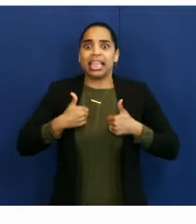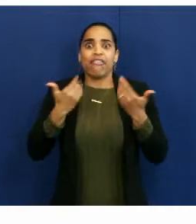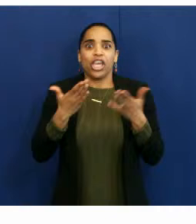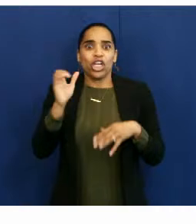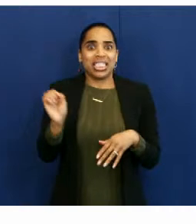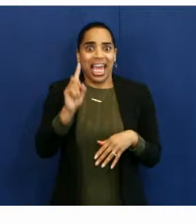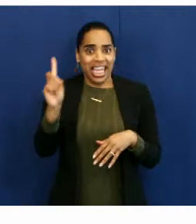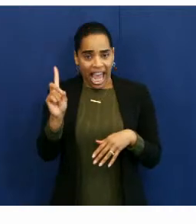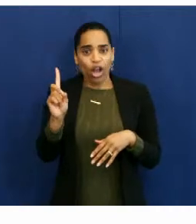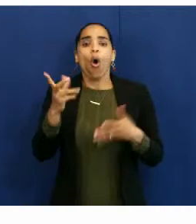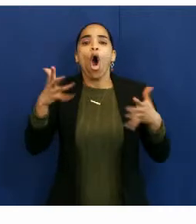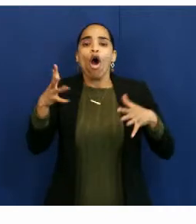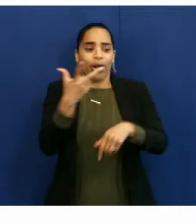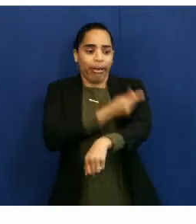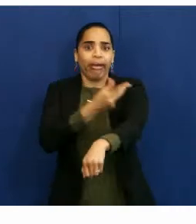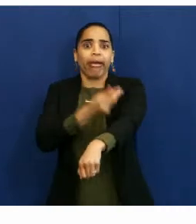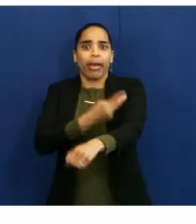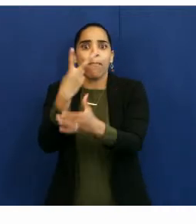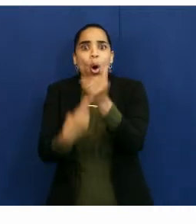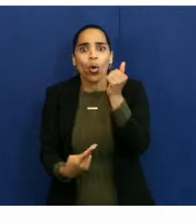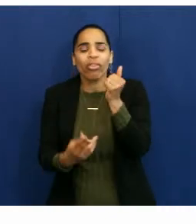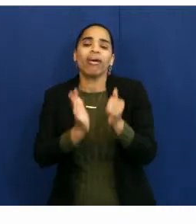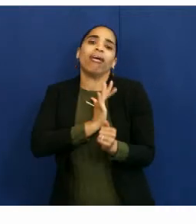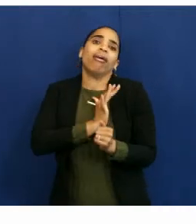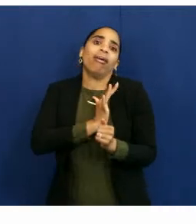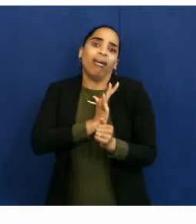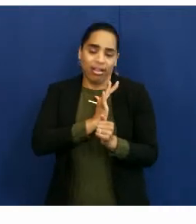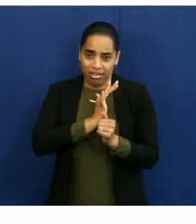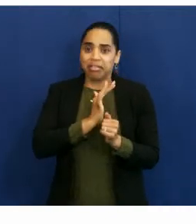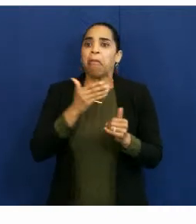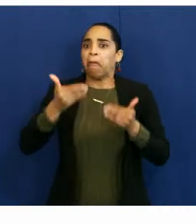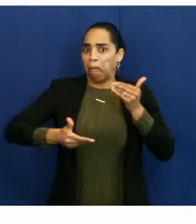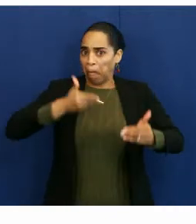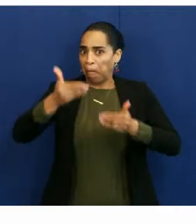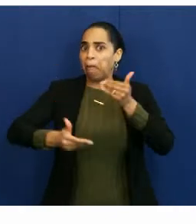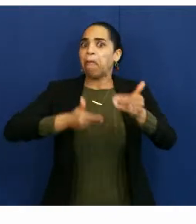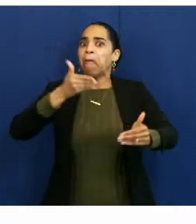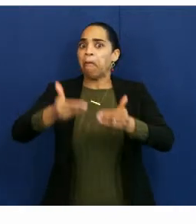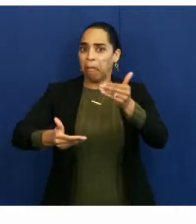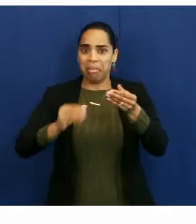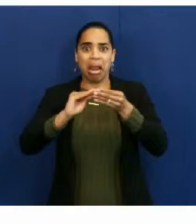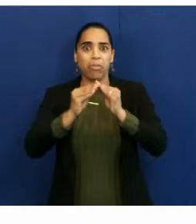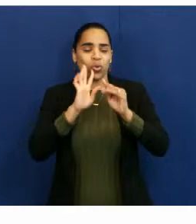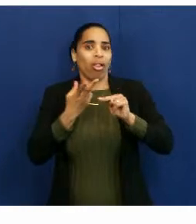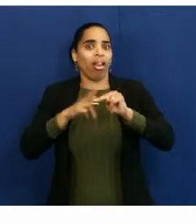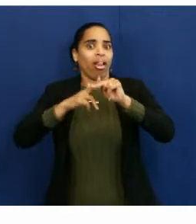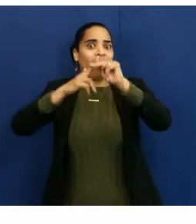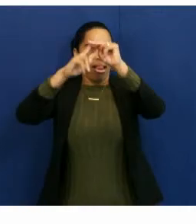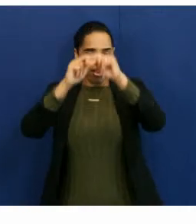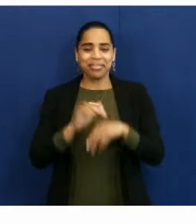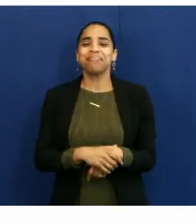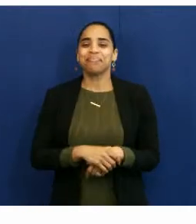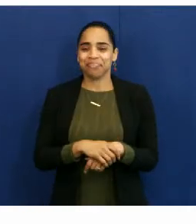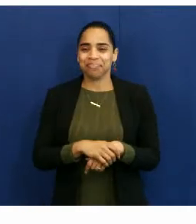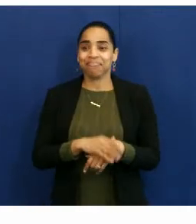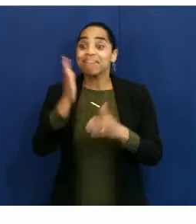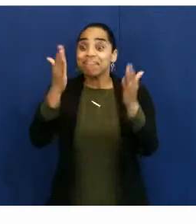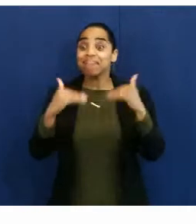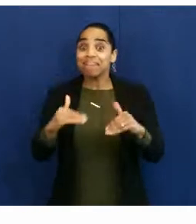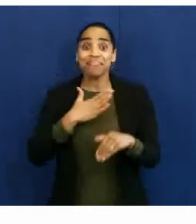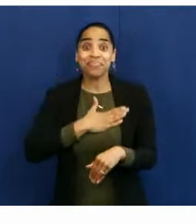vaccinated, and we expect these numbers will climb along with all of the normal demographic data we routinely share. Next